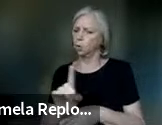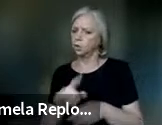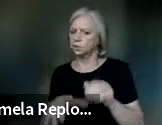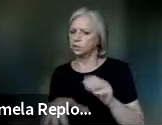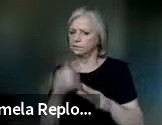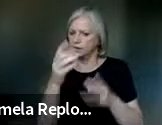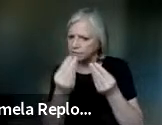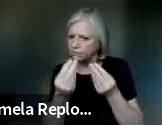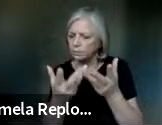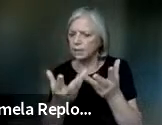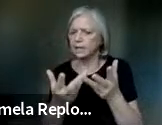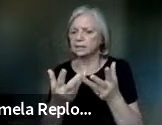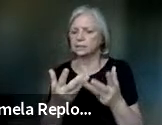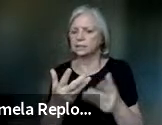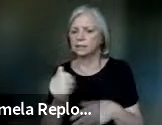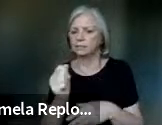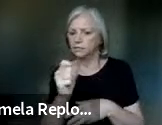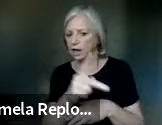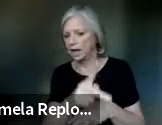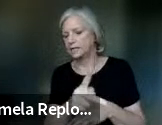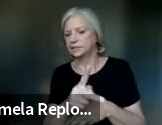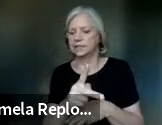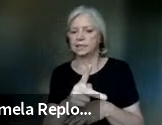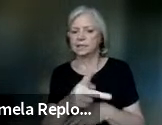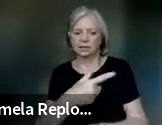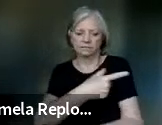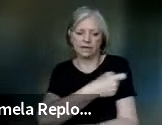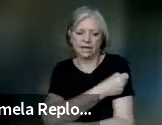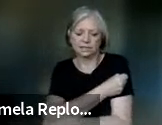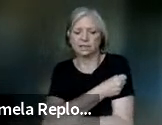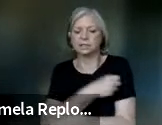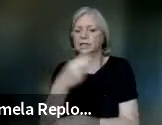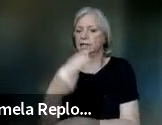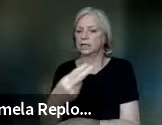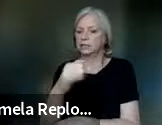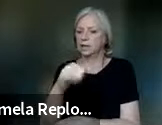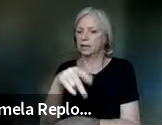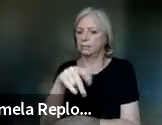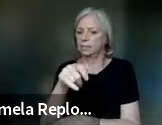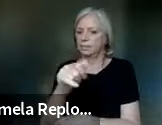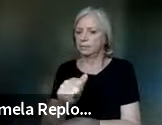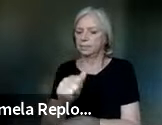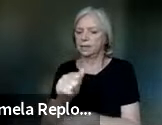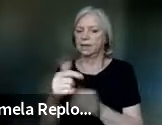that asking for vaccinations is not a HIPAA violation?